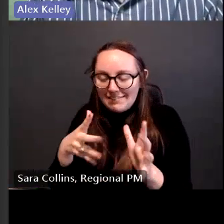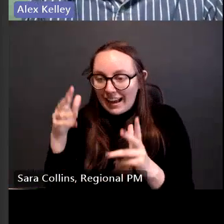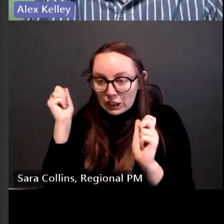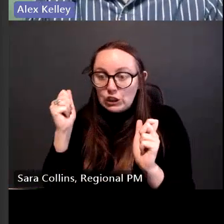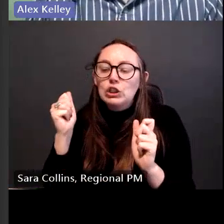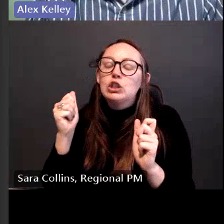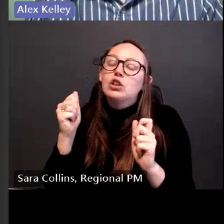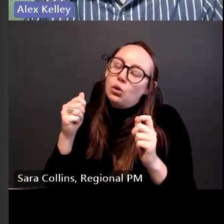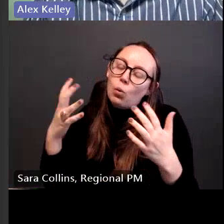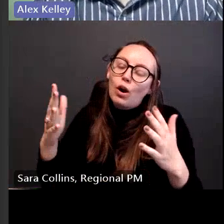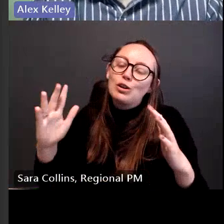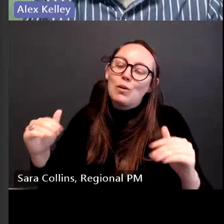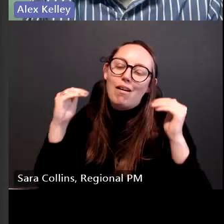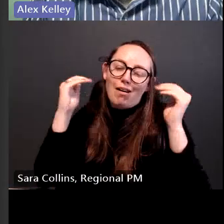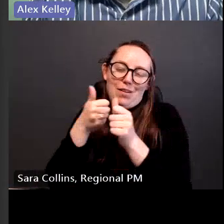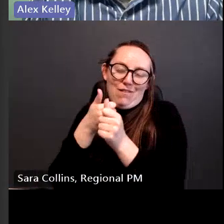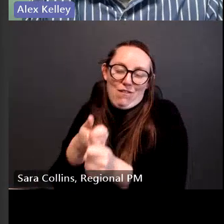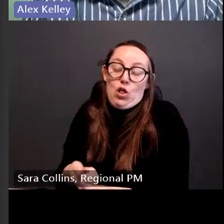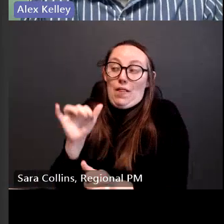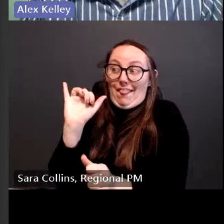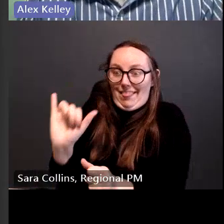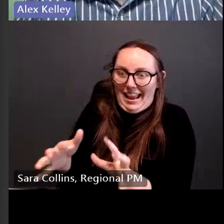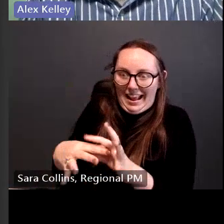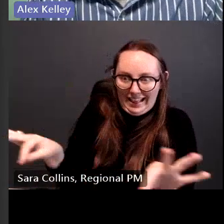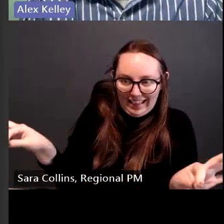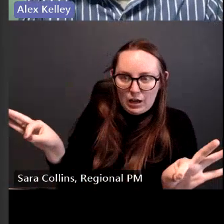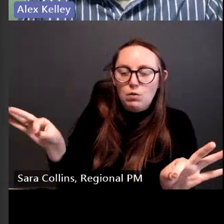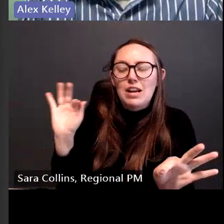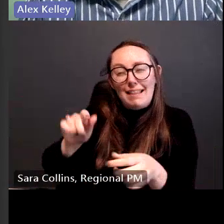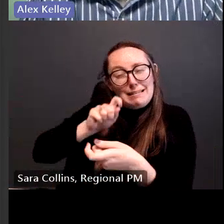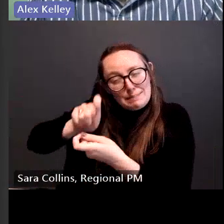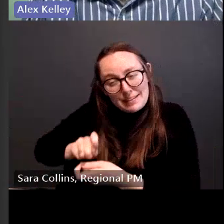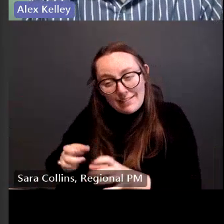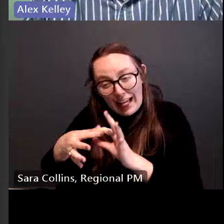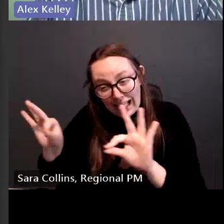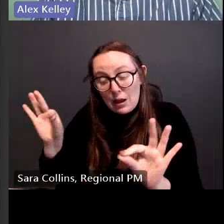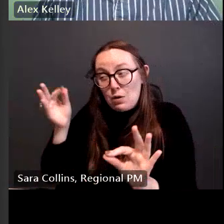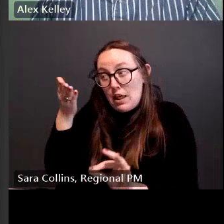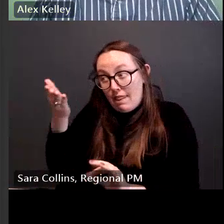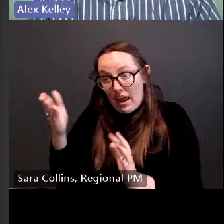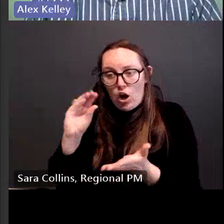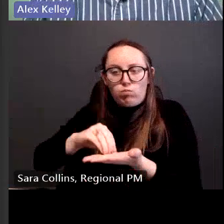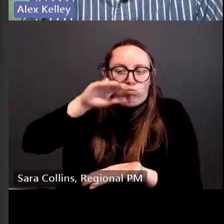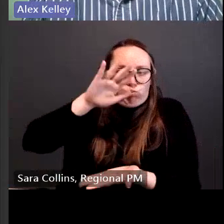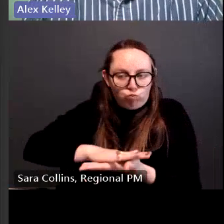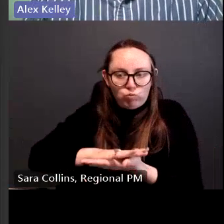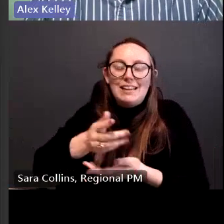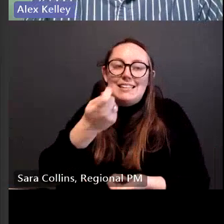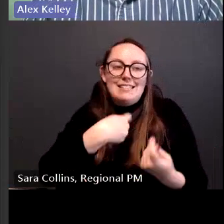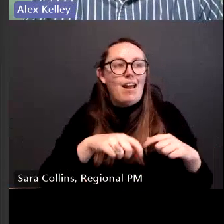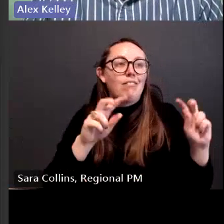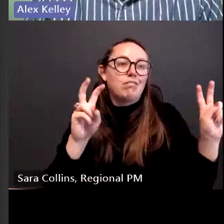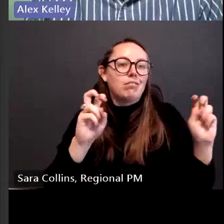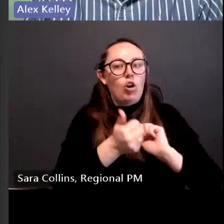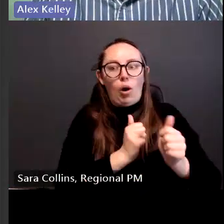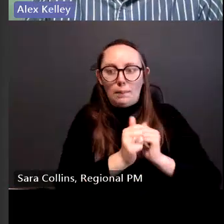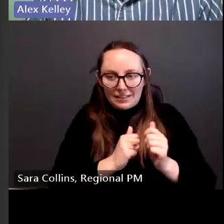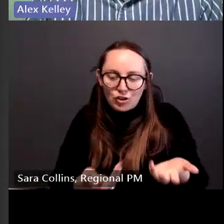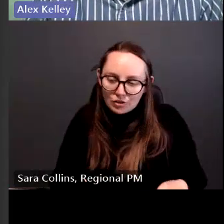be updated and made more specific based on the strategies that the state is currently taking. I think that is the